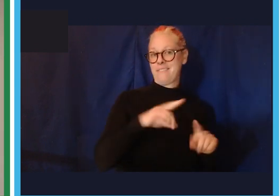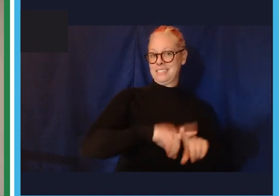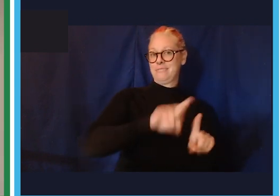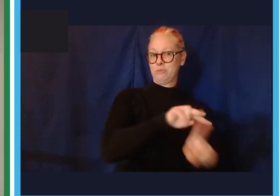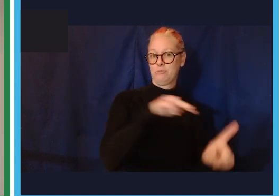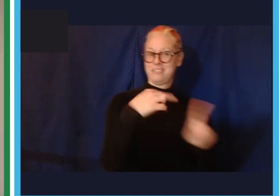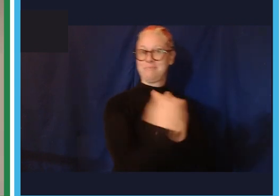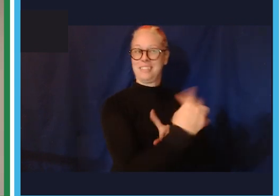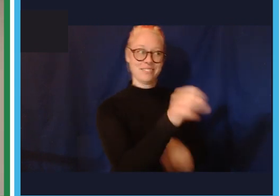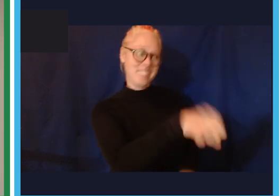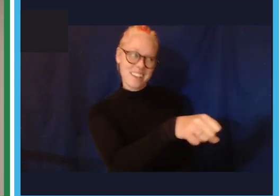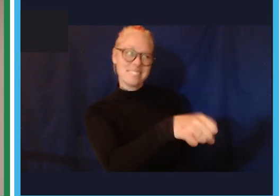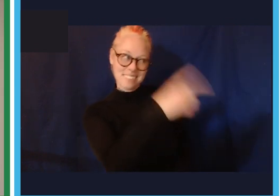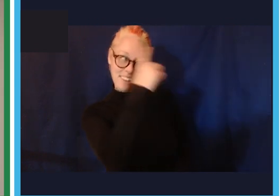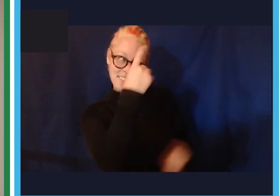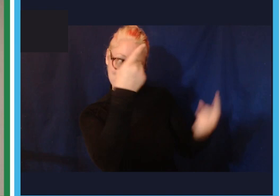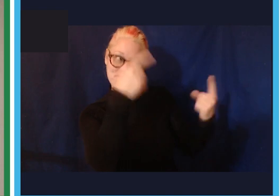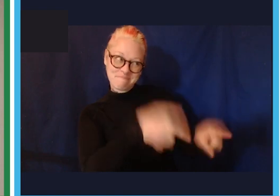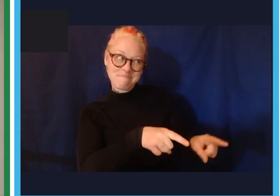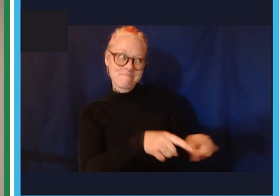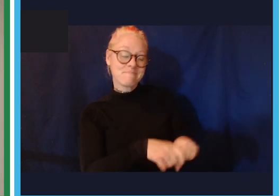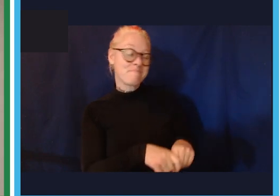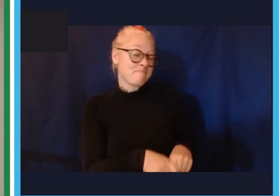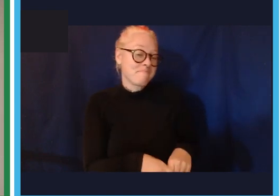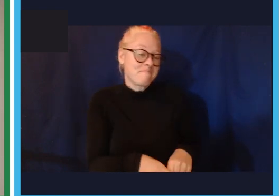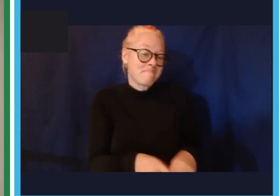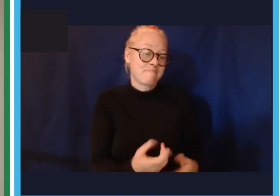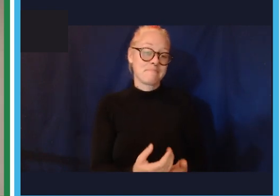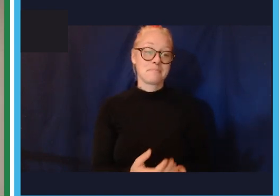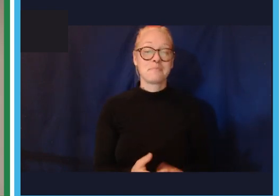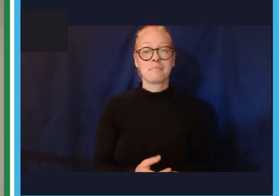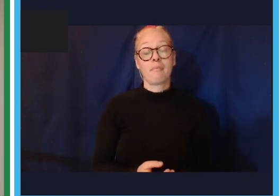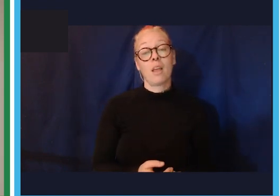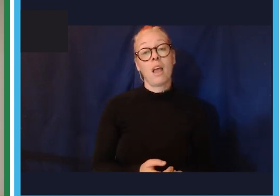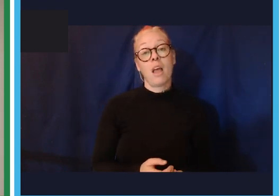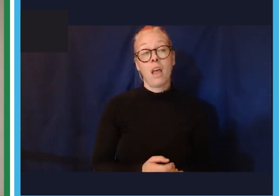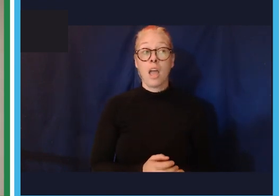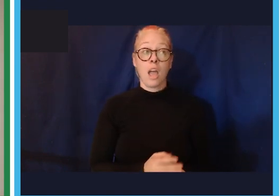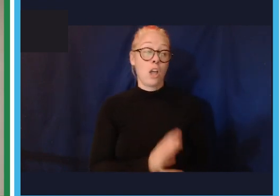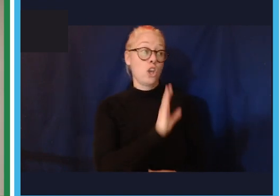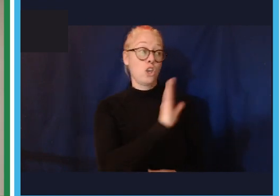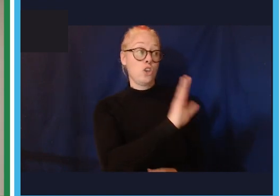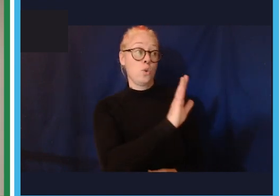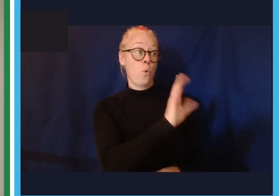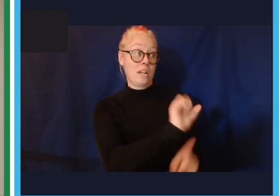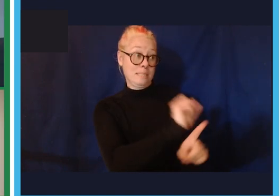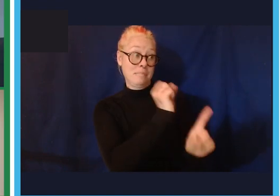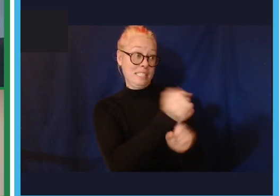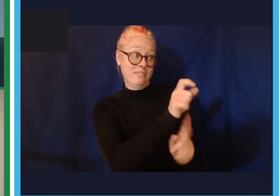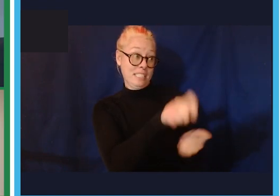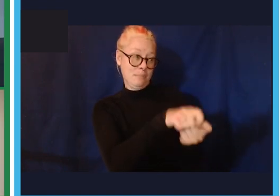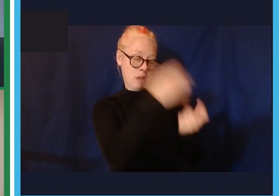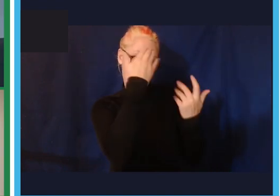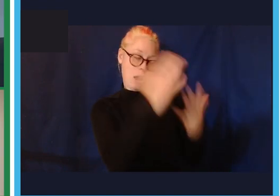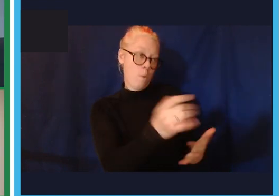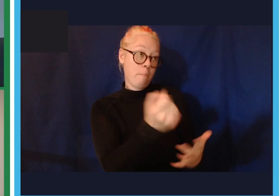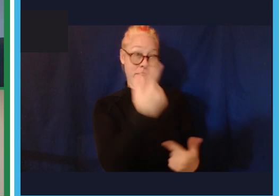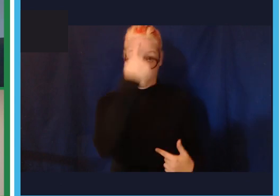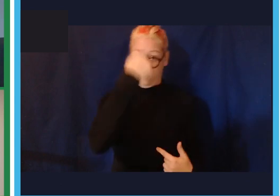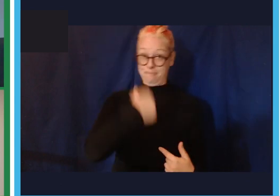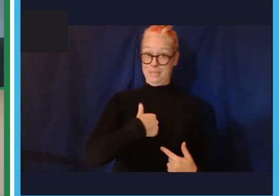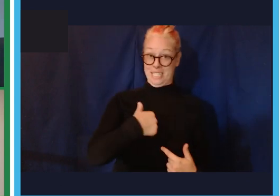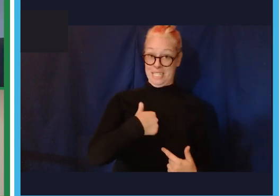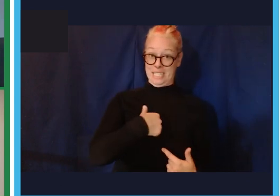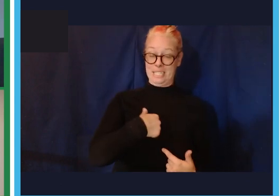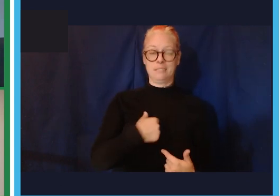just having grown up in a way that felt like, because it's kind of different for me too, because I guess sometimes it's a visible disability, but